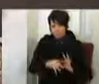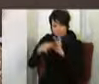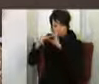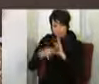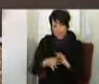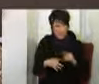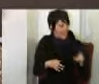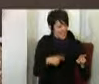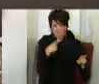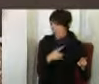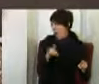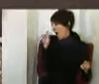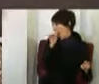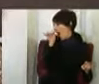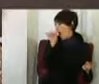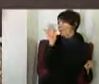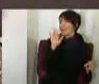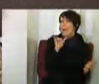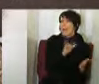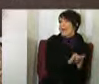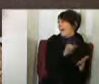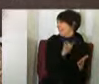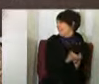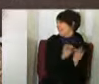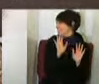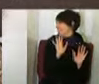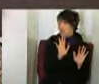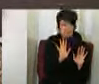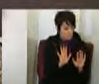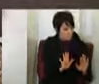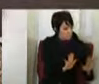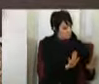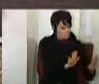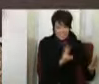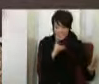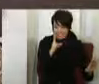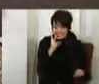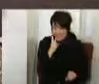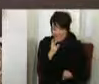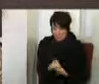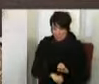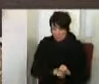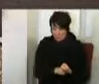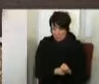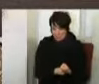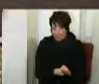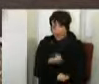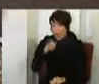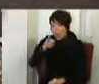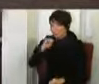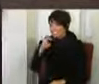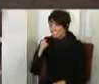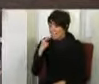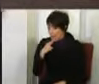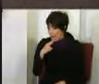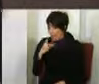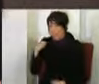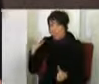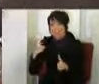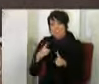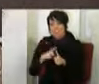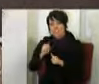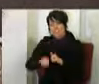say that we are foolish. For the second year in a row, Isaiah and I, actually this is the first year we've done together,